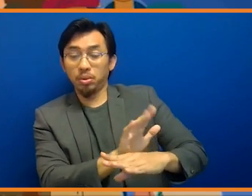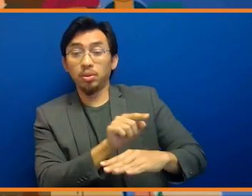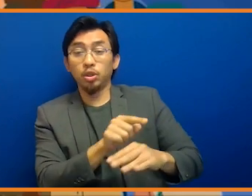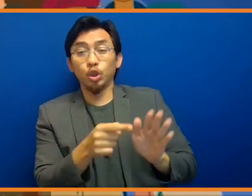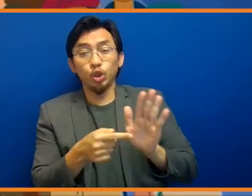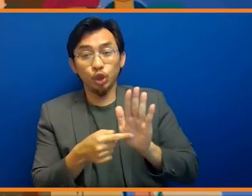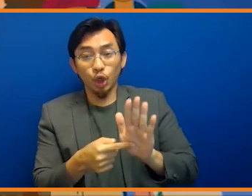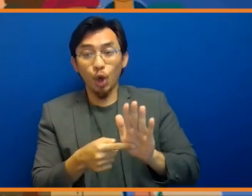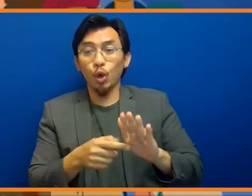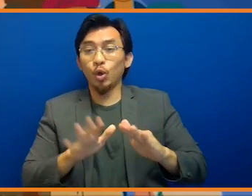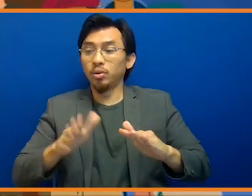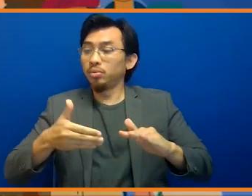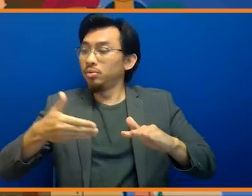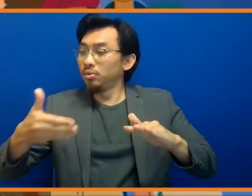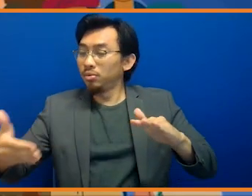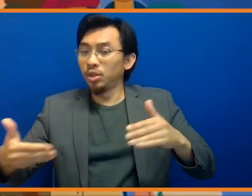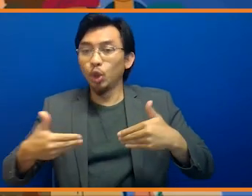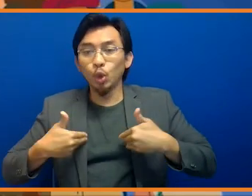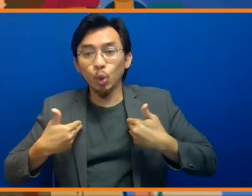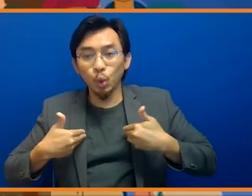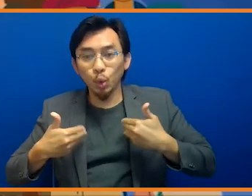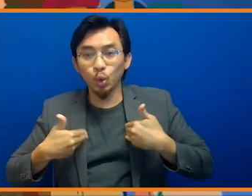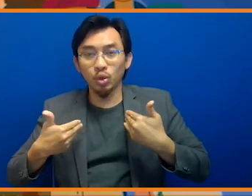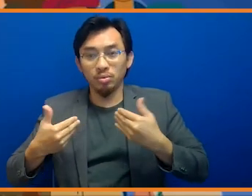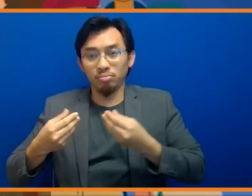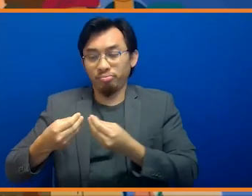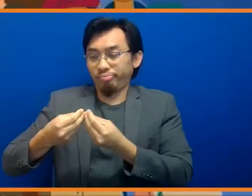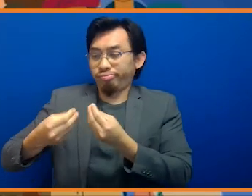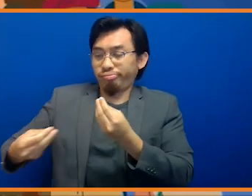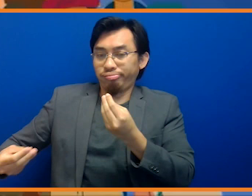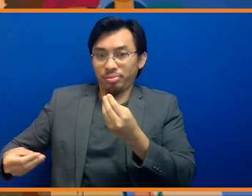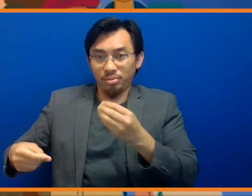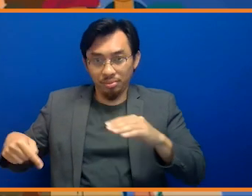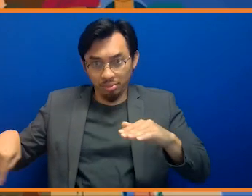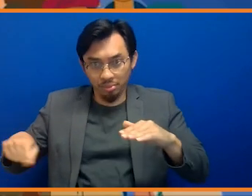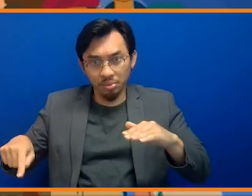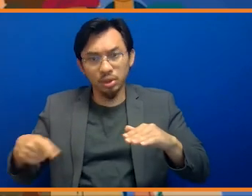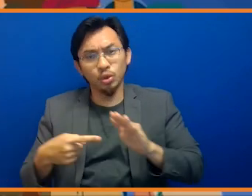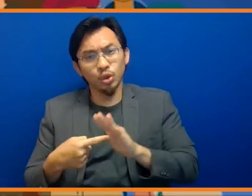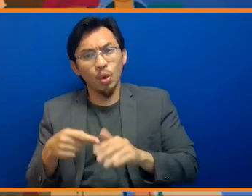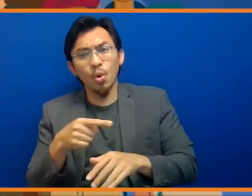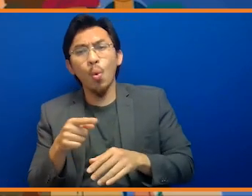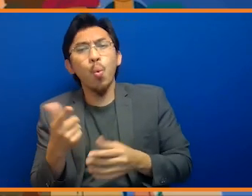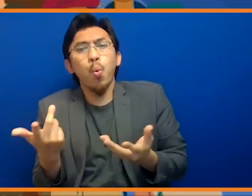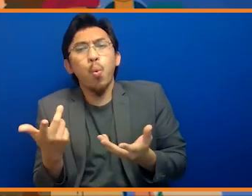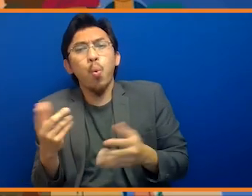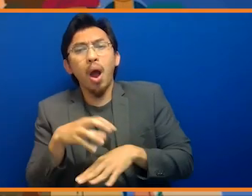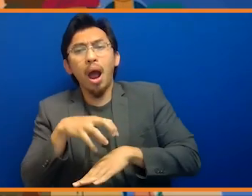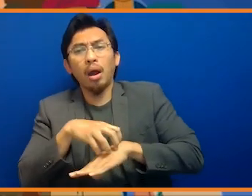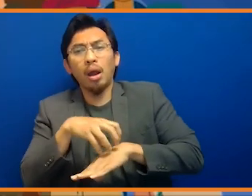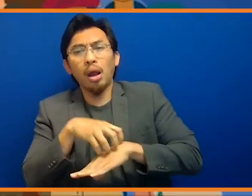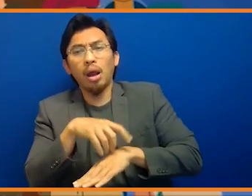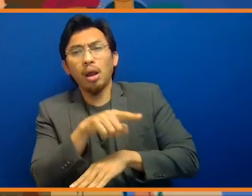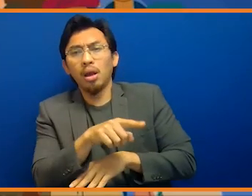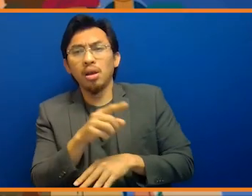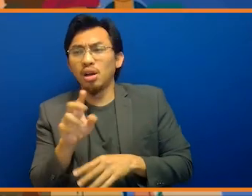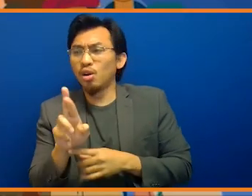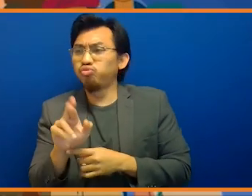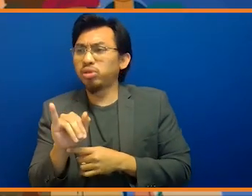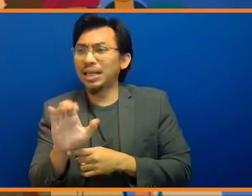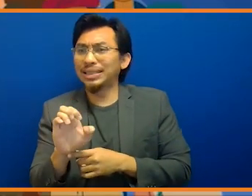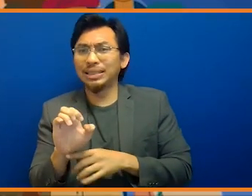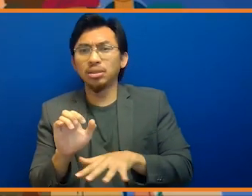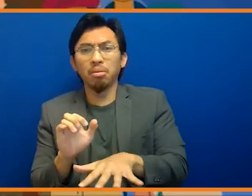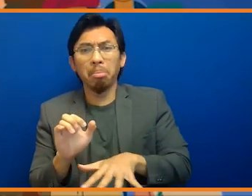show to our next generation what happened, why the mosque dome is in the rice field like this. Of